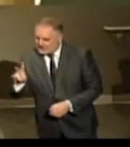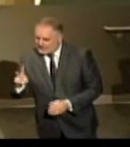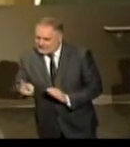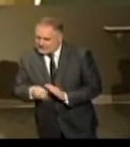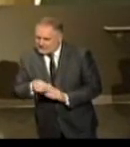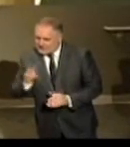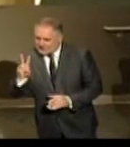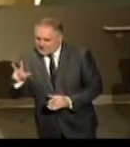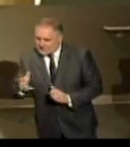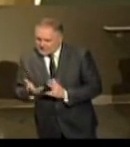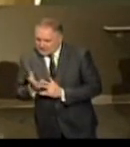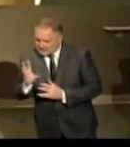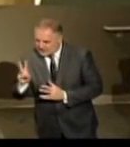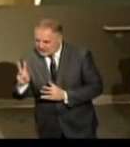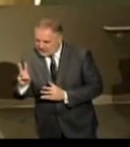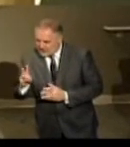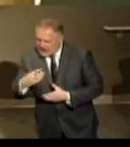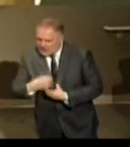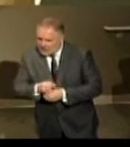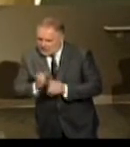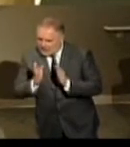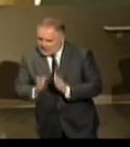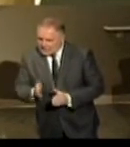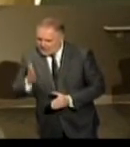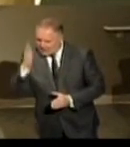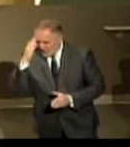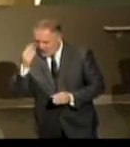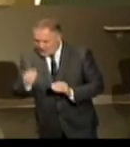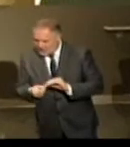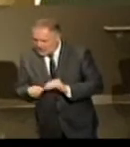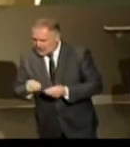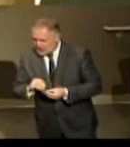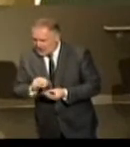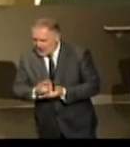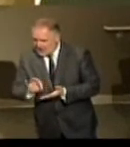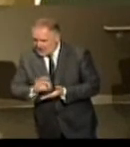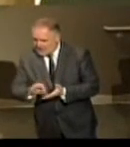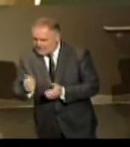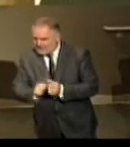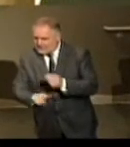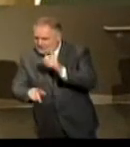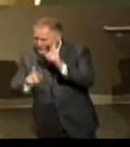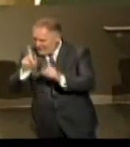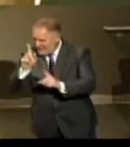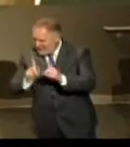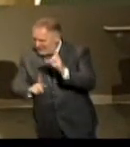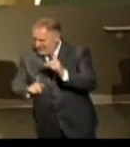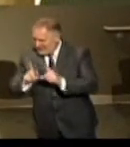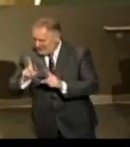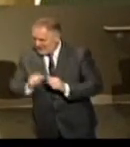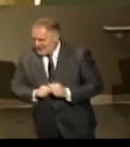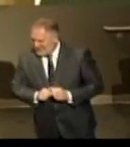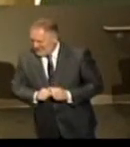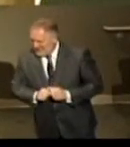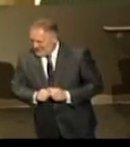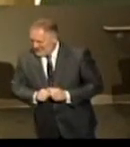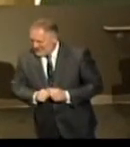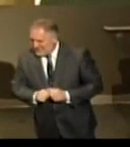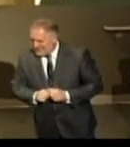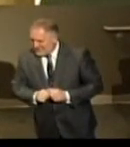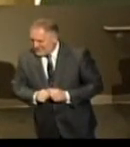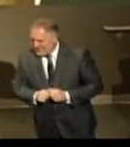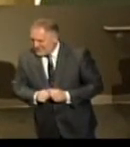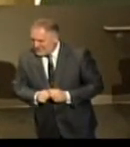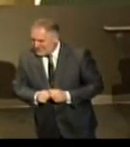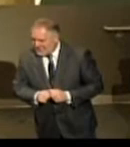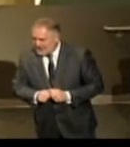3 through 6. The Creator knows and numbers the names. He numbers every star. I was reading the other day,